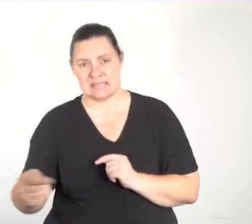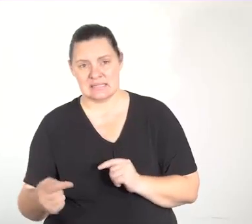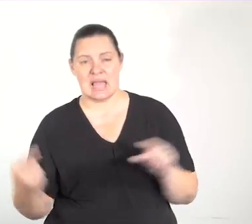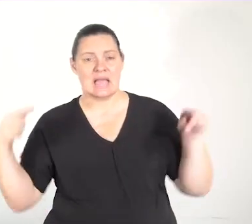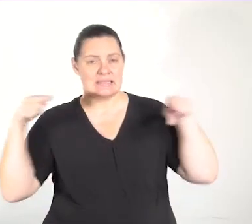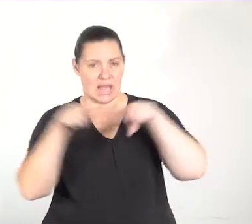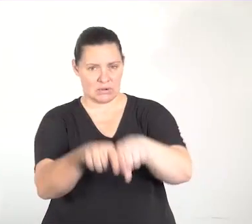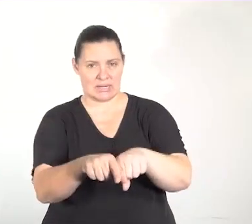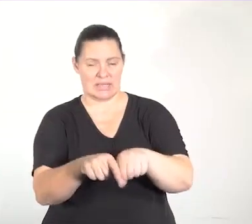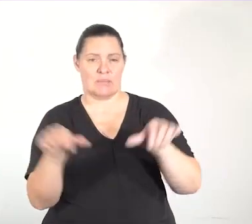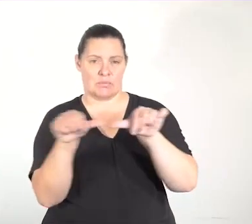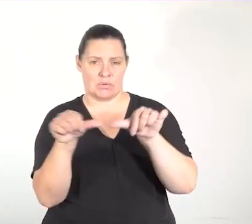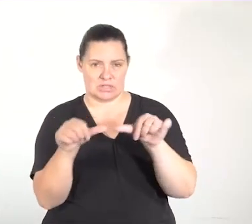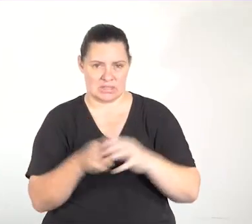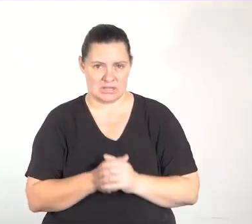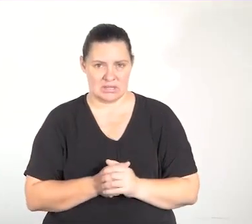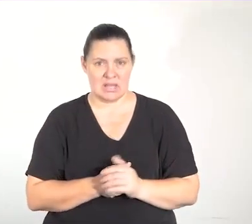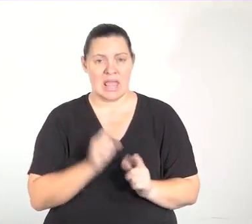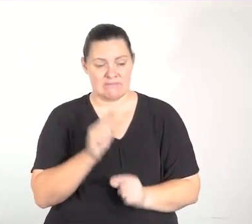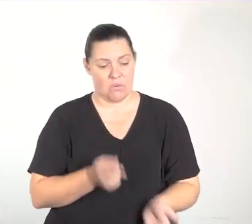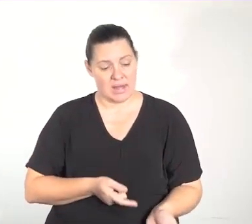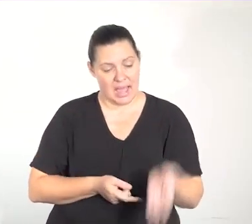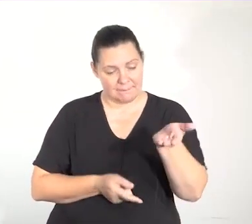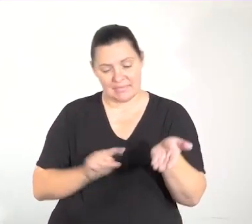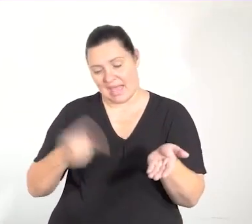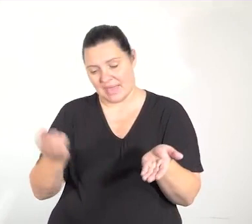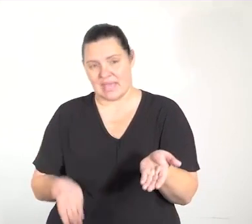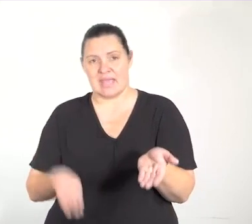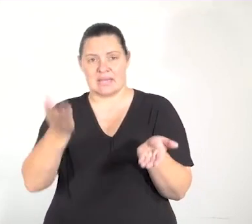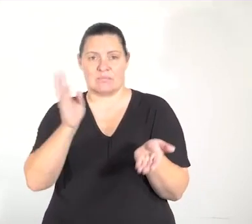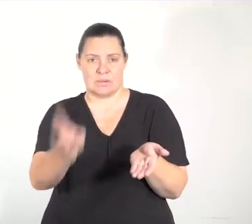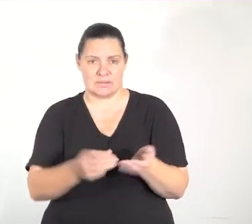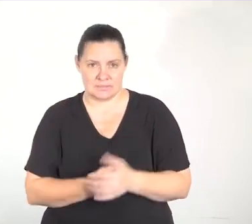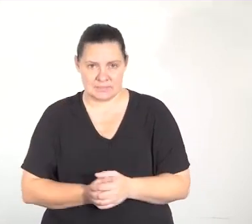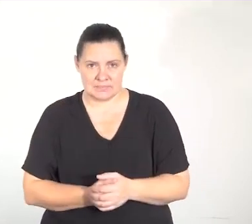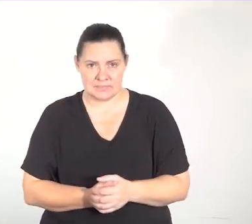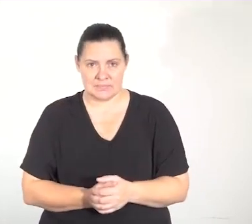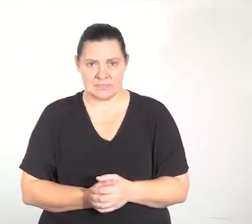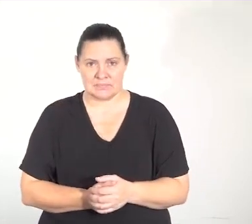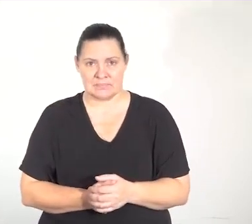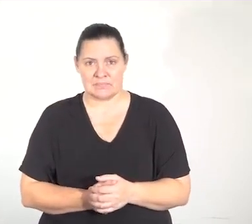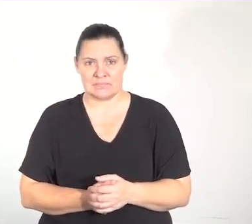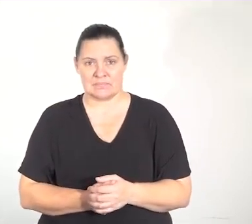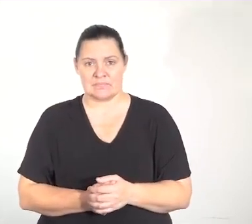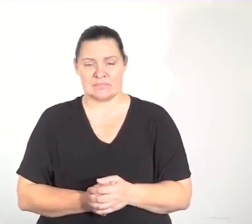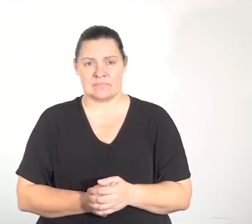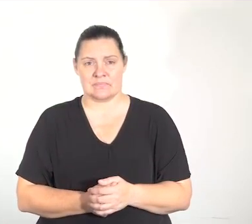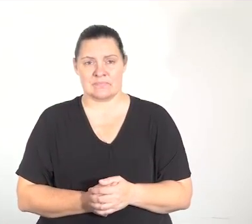are directly proportional. When the one quantity increases, the other quantity also increases.